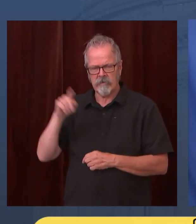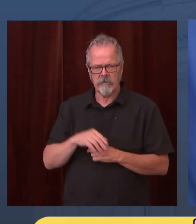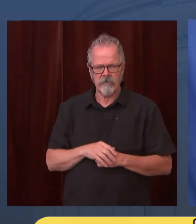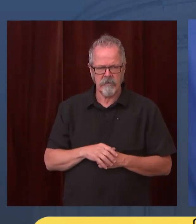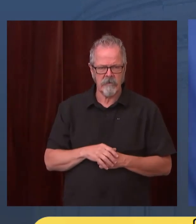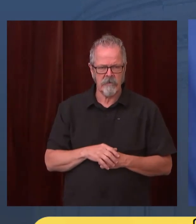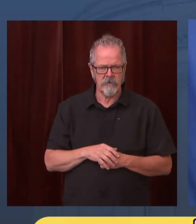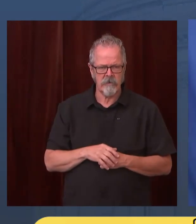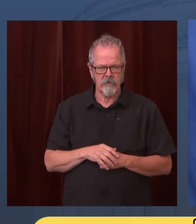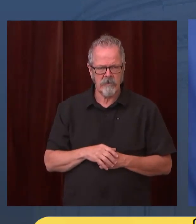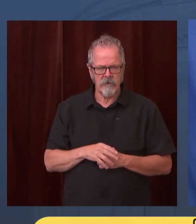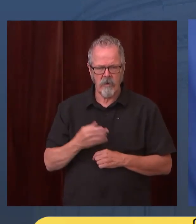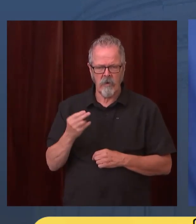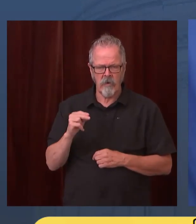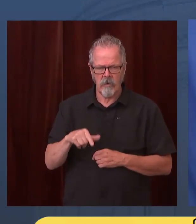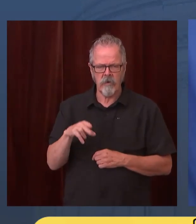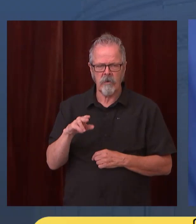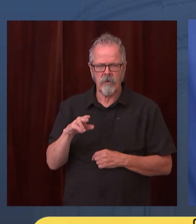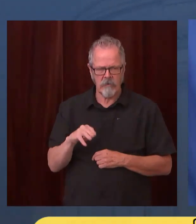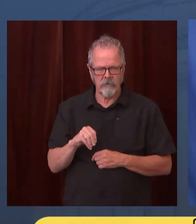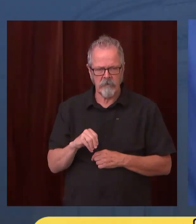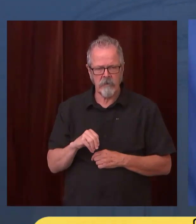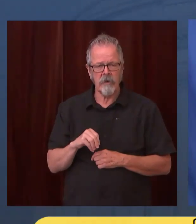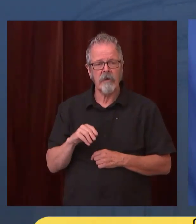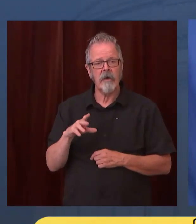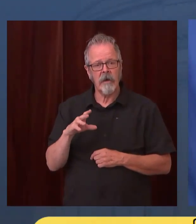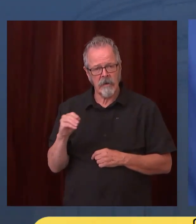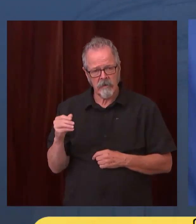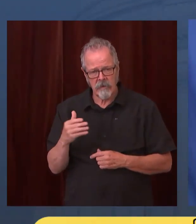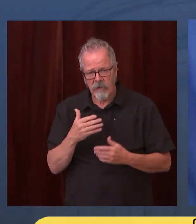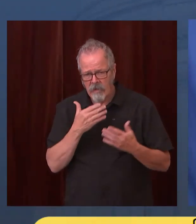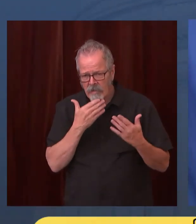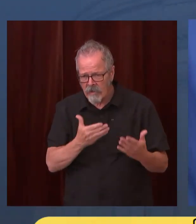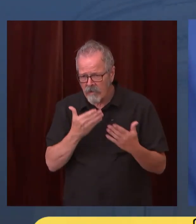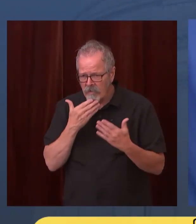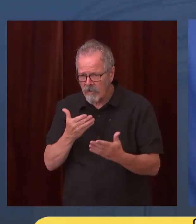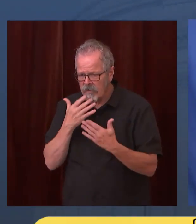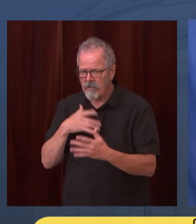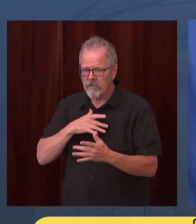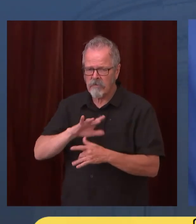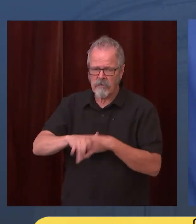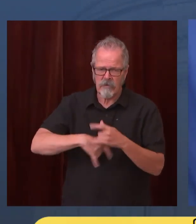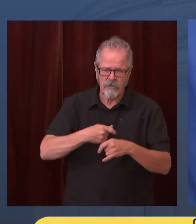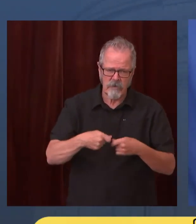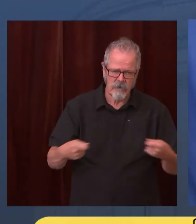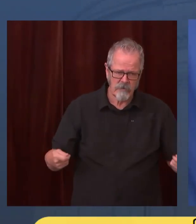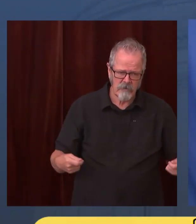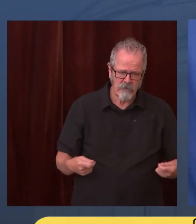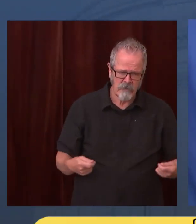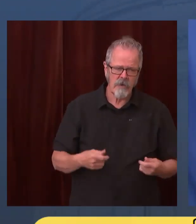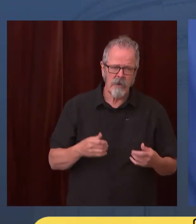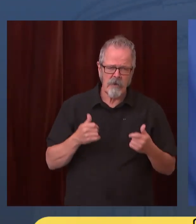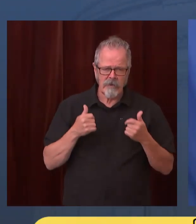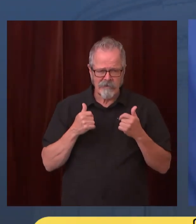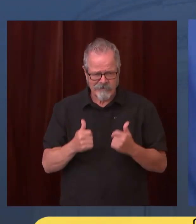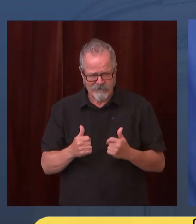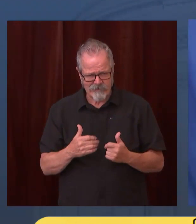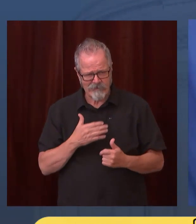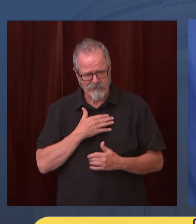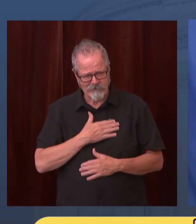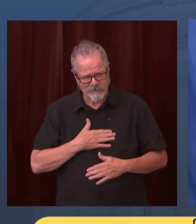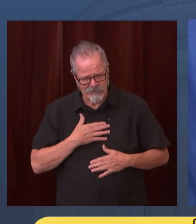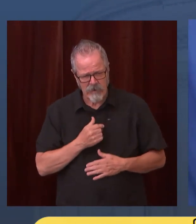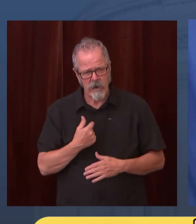that, anything else? I want to thank you. I hope that you will be well. And I hope all Washingtonians